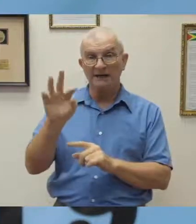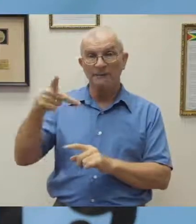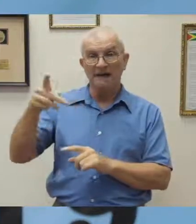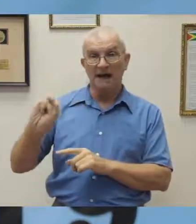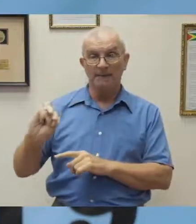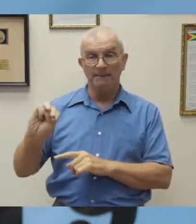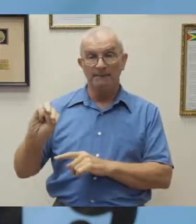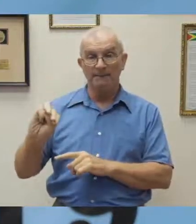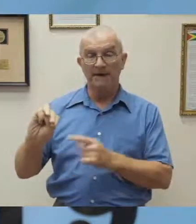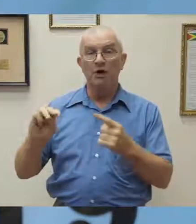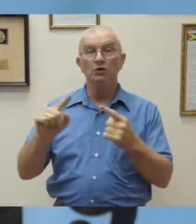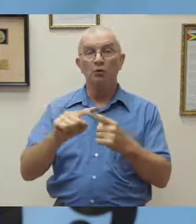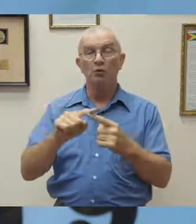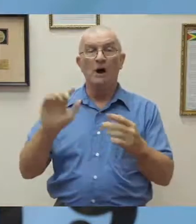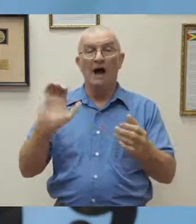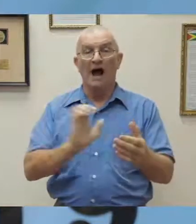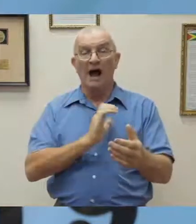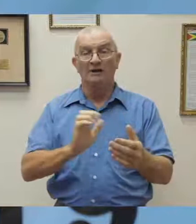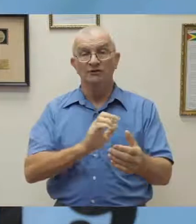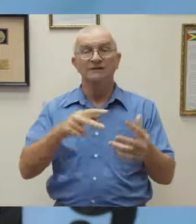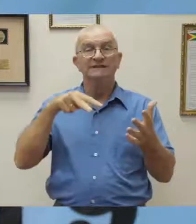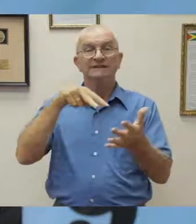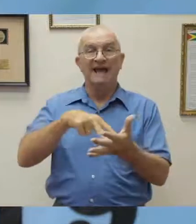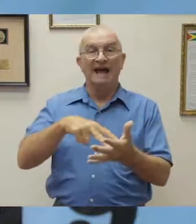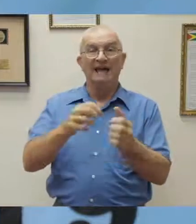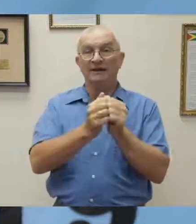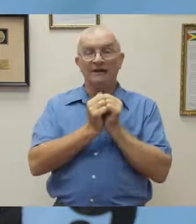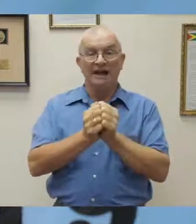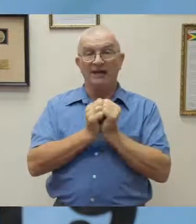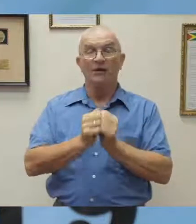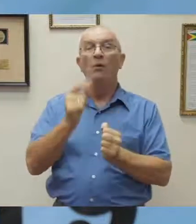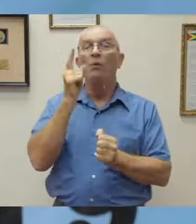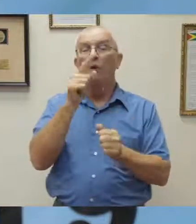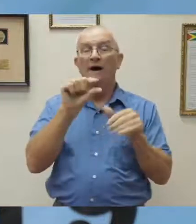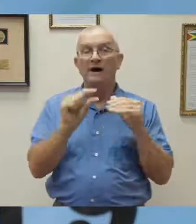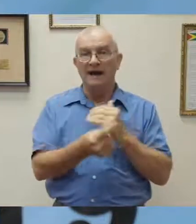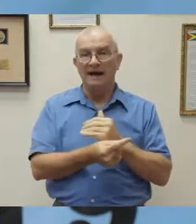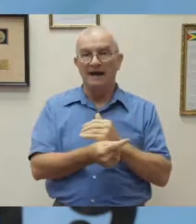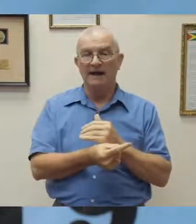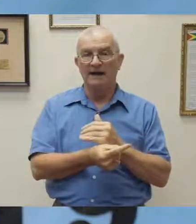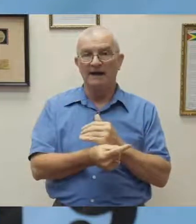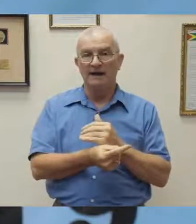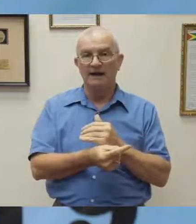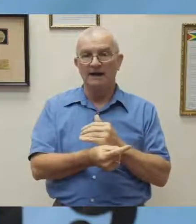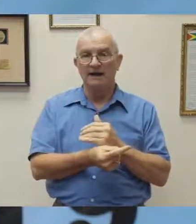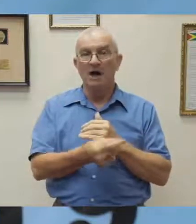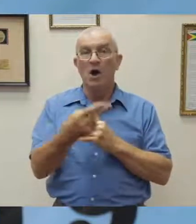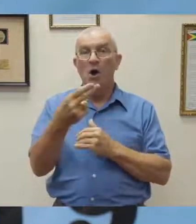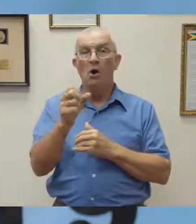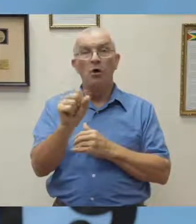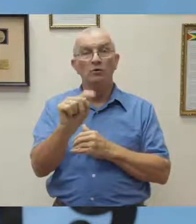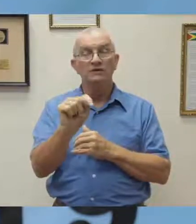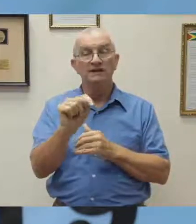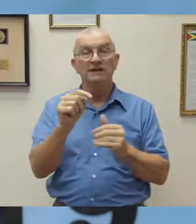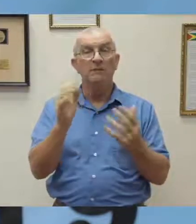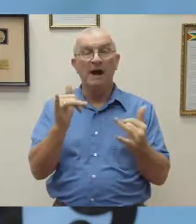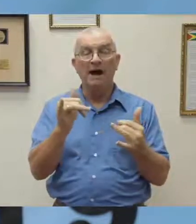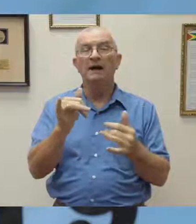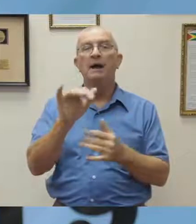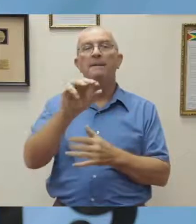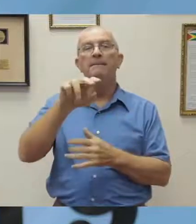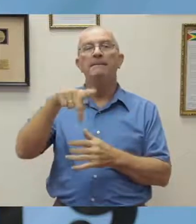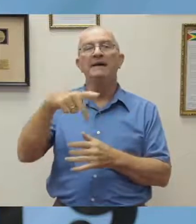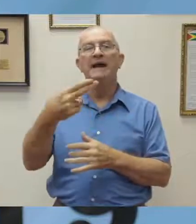Standing Together, One Guyana. Being hosted by the Pan American Health Organization, Guyana office